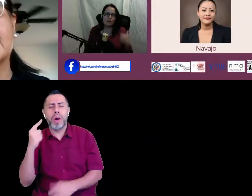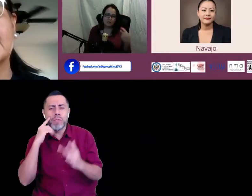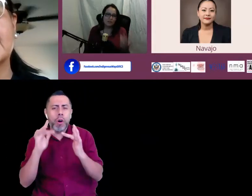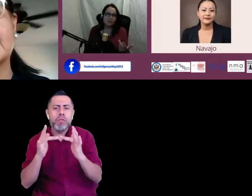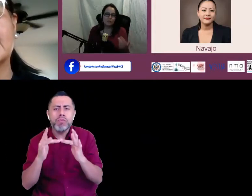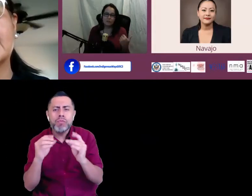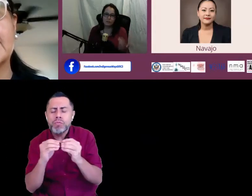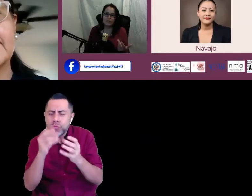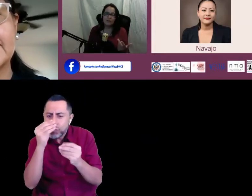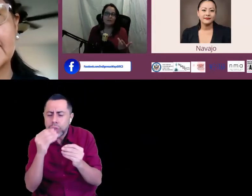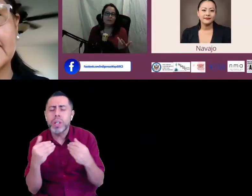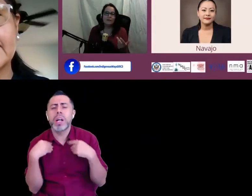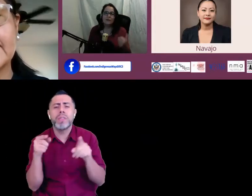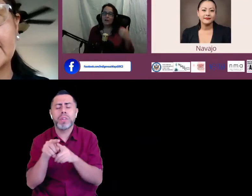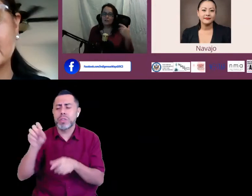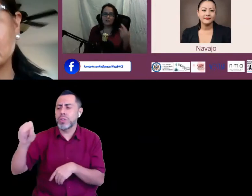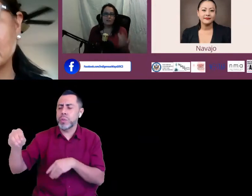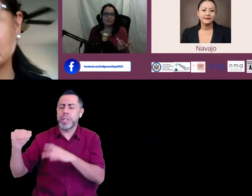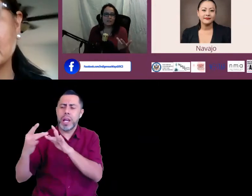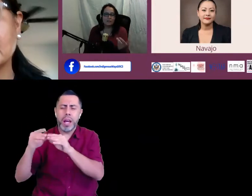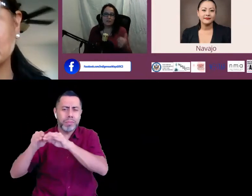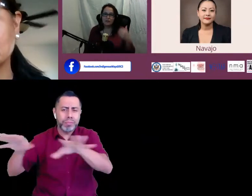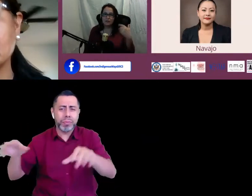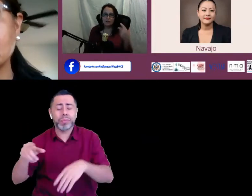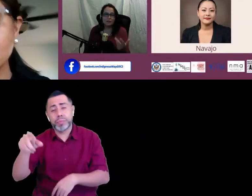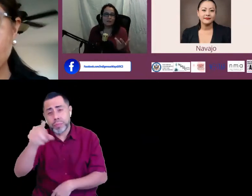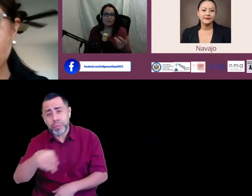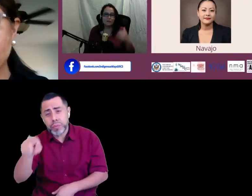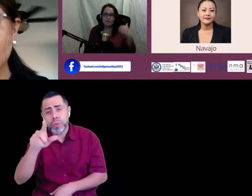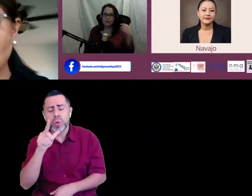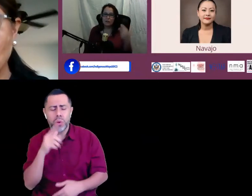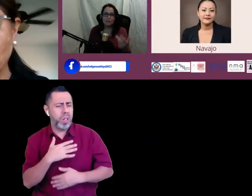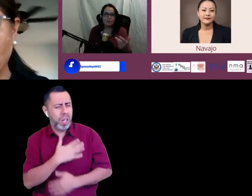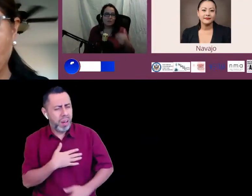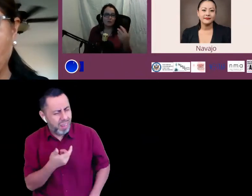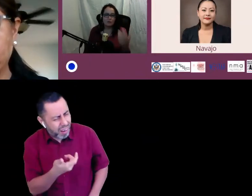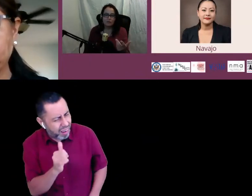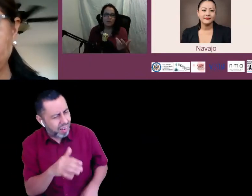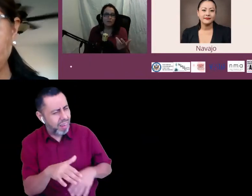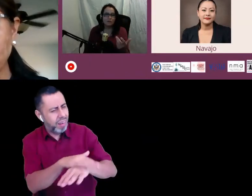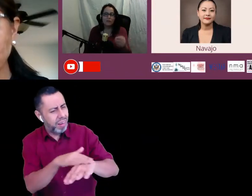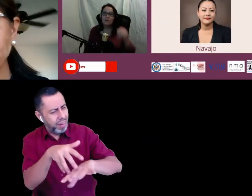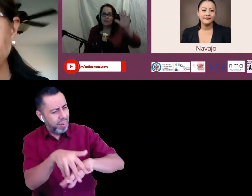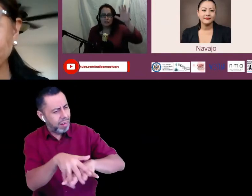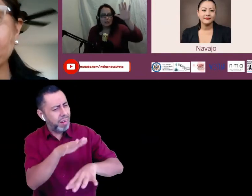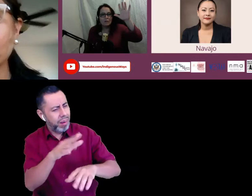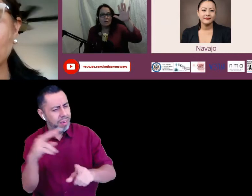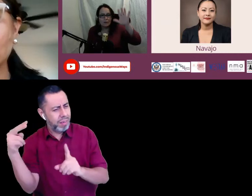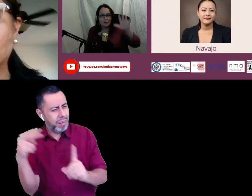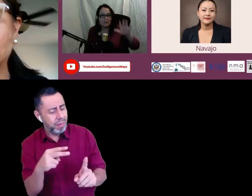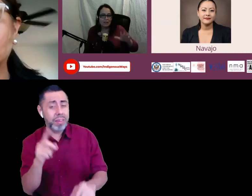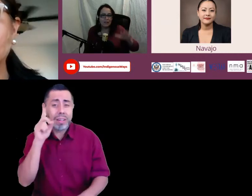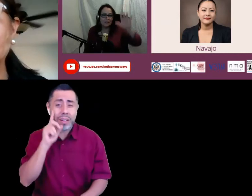our Indigenous perspective, our deaf presenters, our elders, our young people with old souls, you can go to